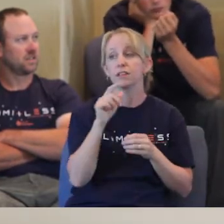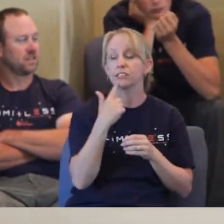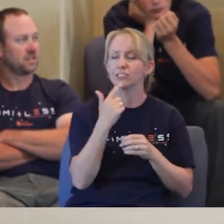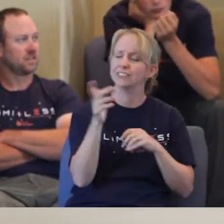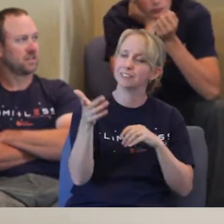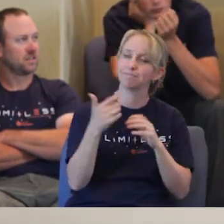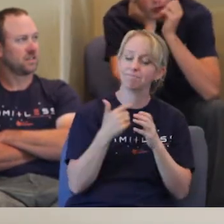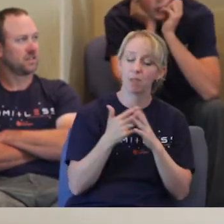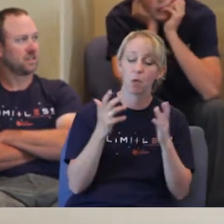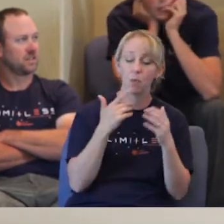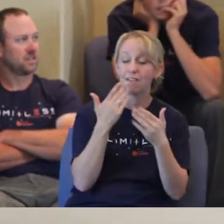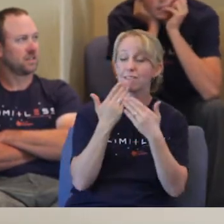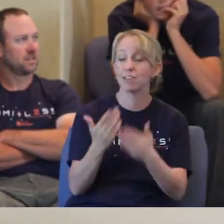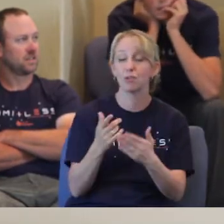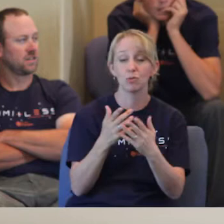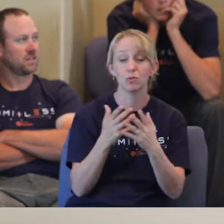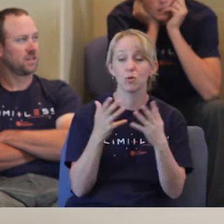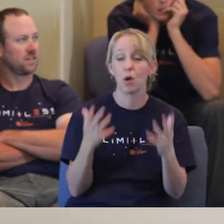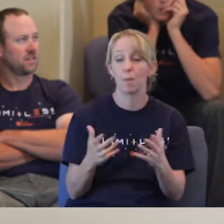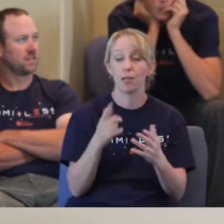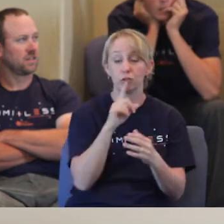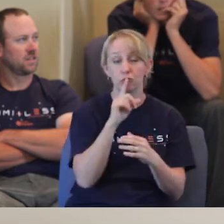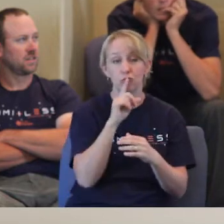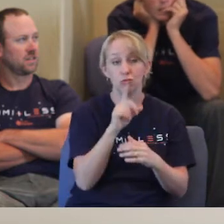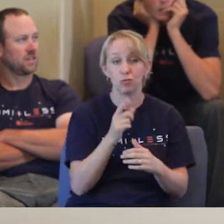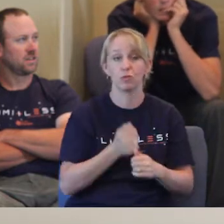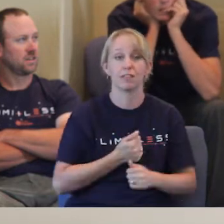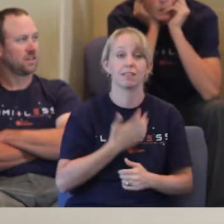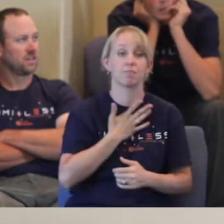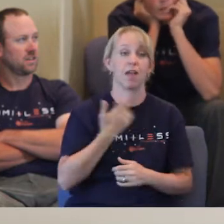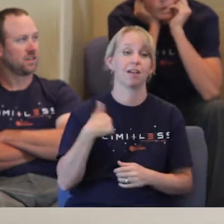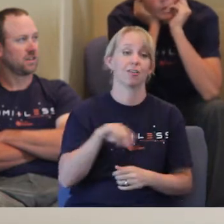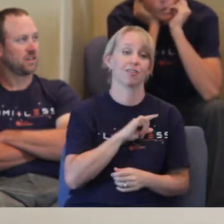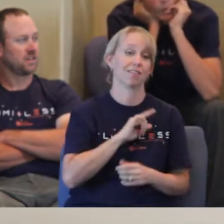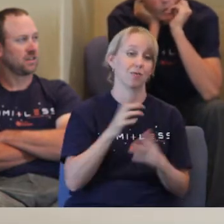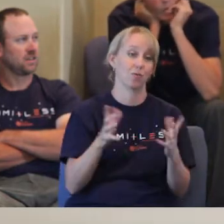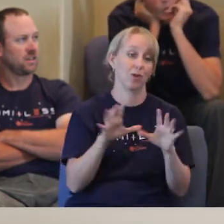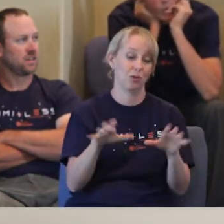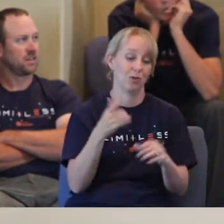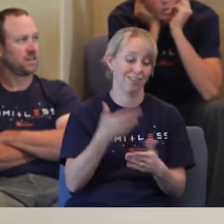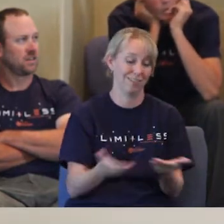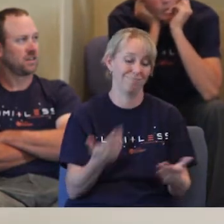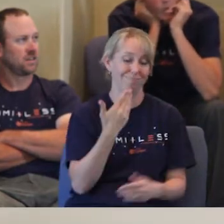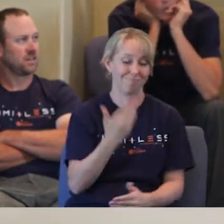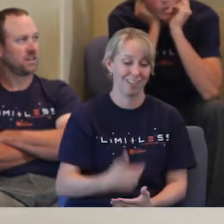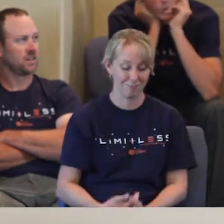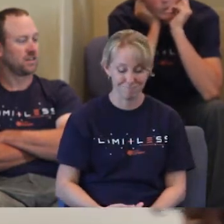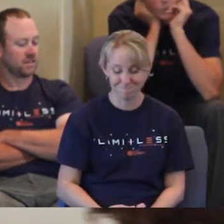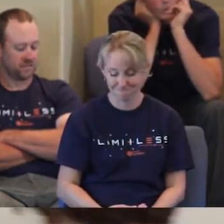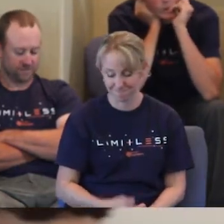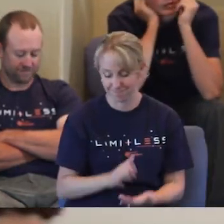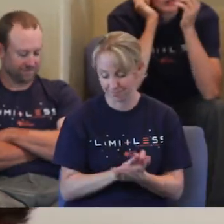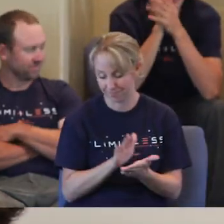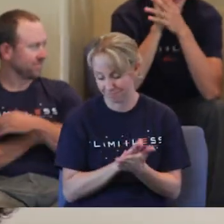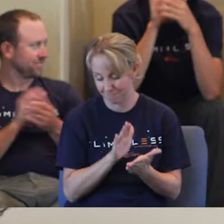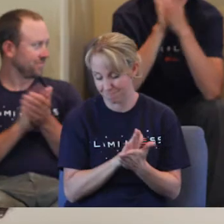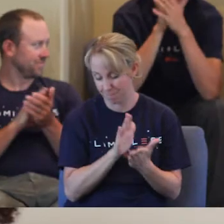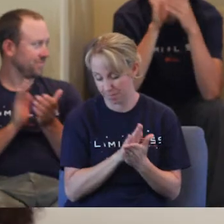so much, because you guys have truly inspired us for what you have been doing here. Thank you.